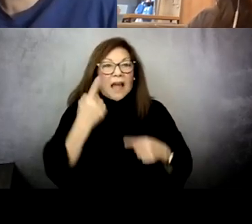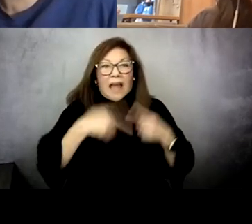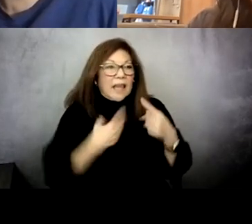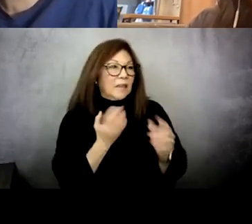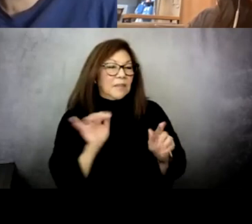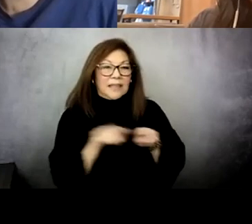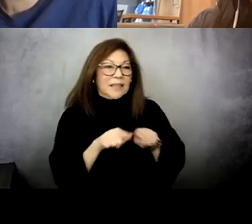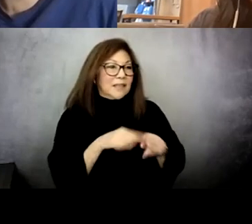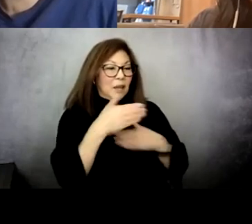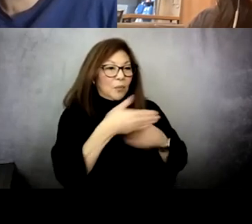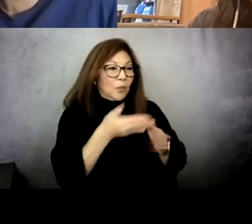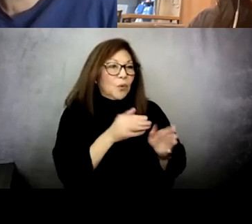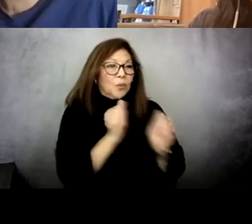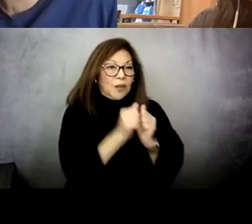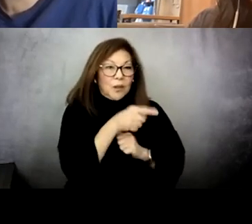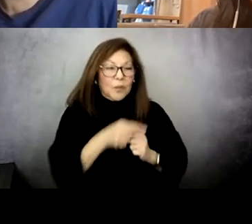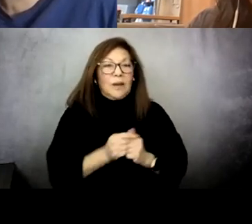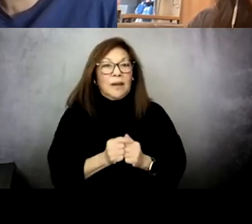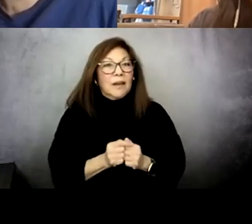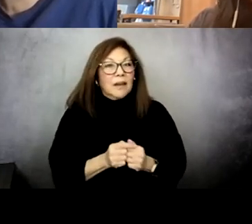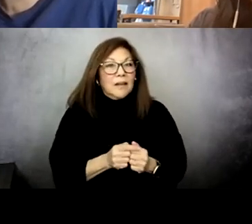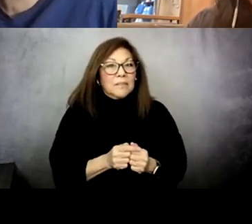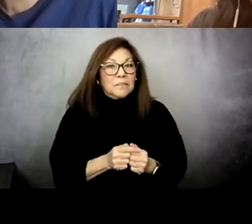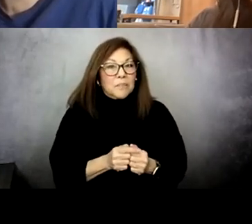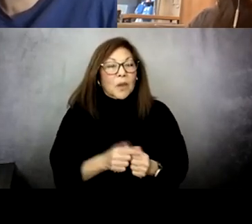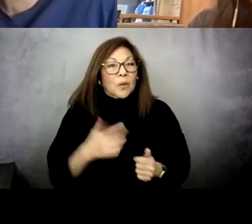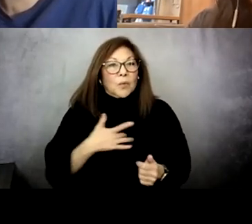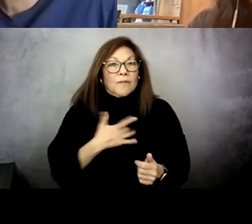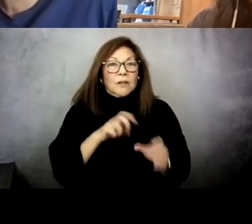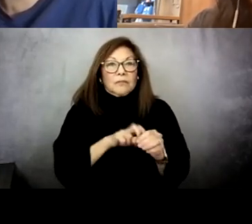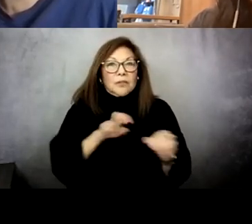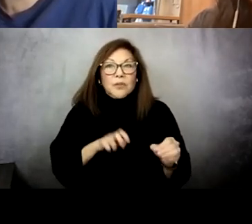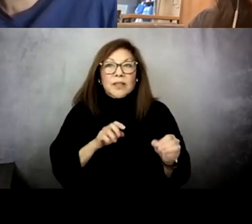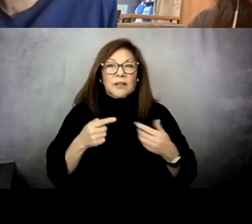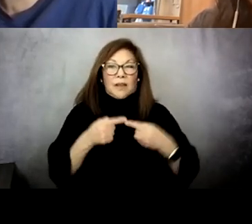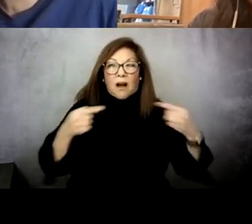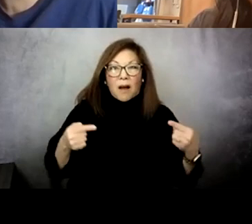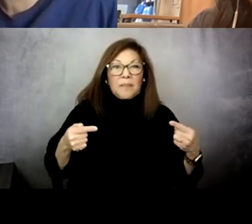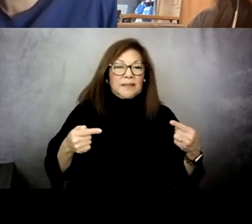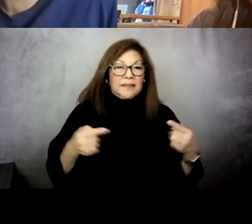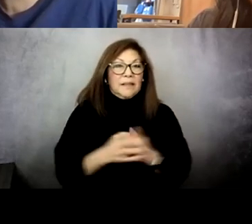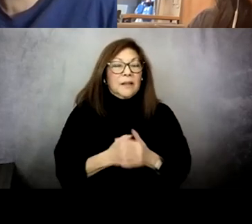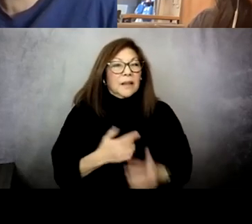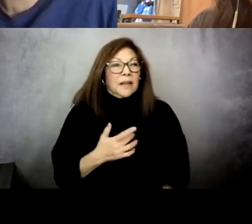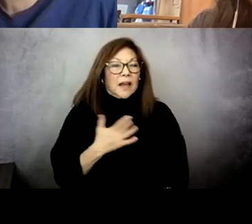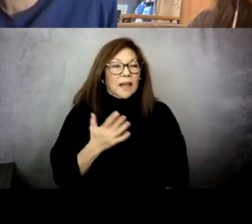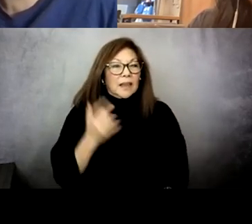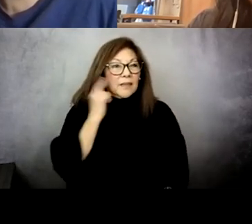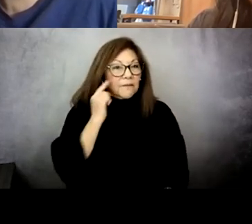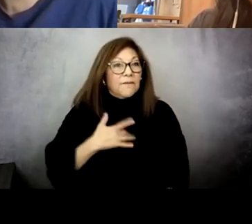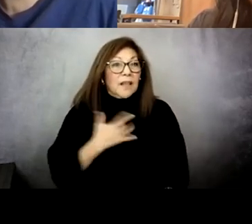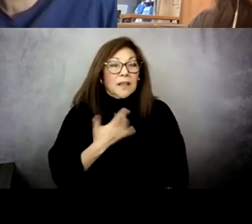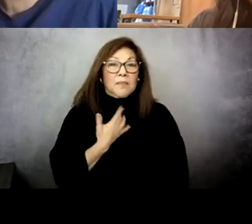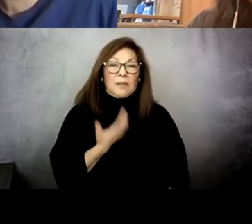the same room as you, right? We like retreat to these opposite ends of the spectrum. And I think a big piece of being able